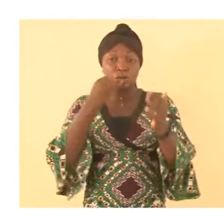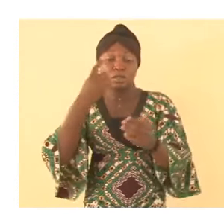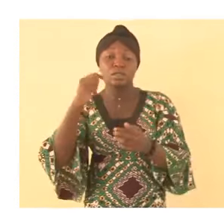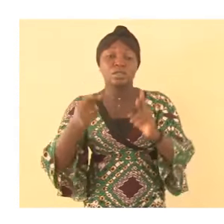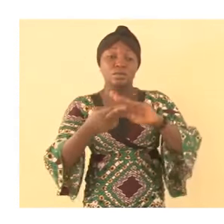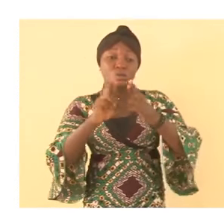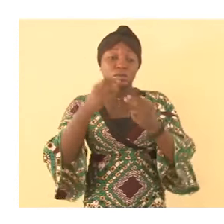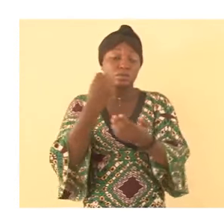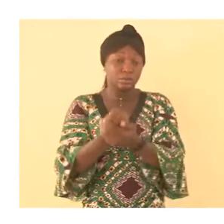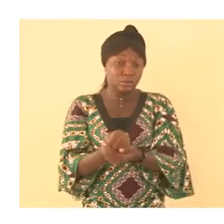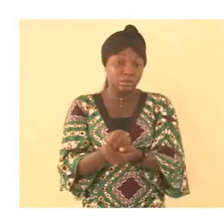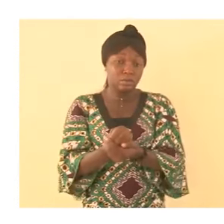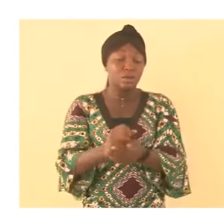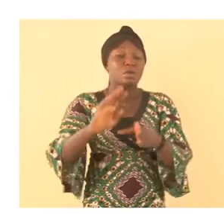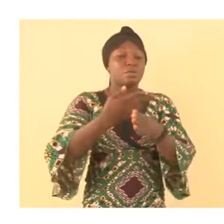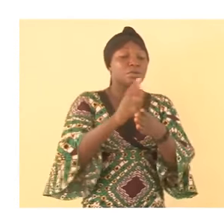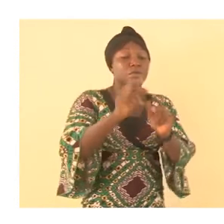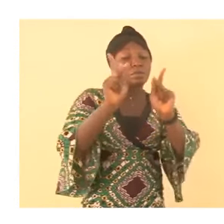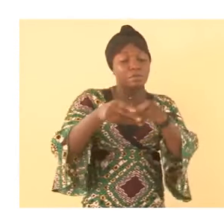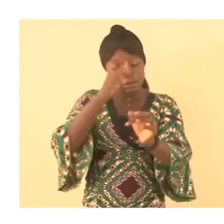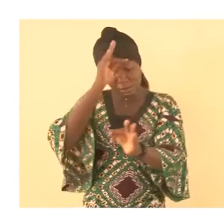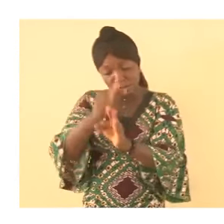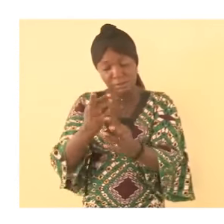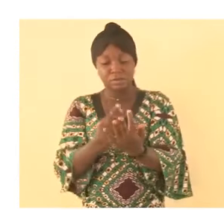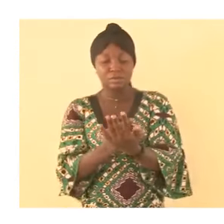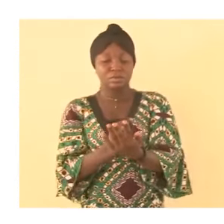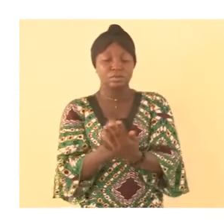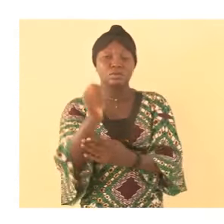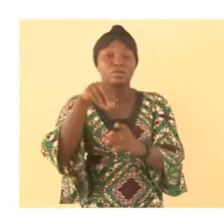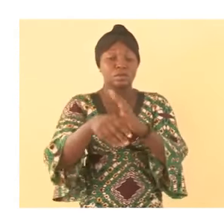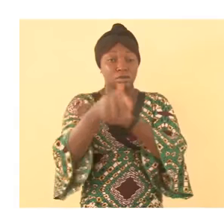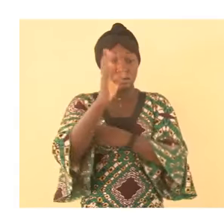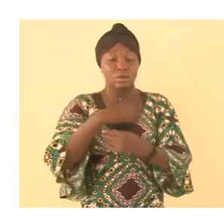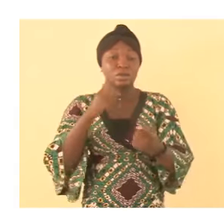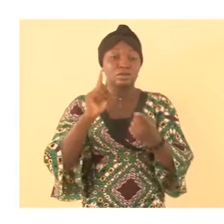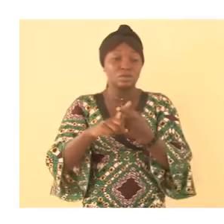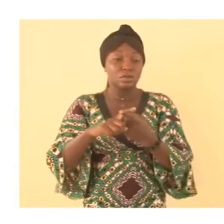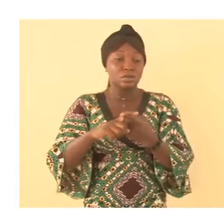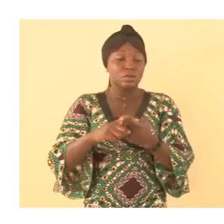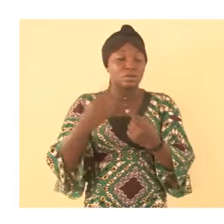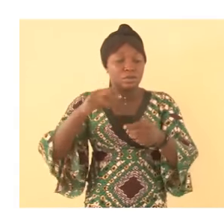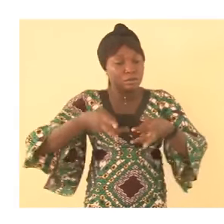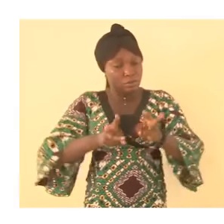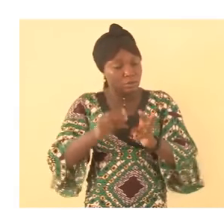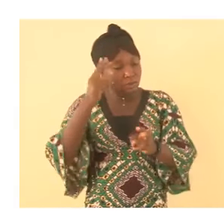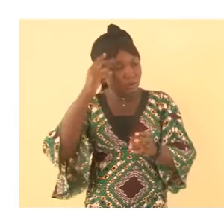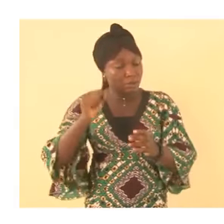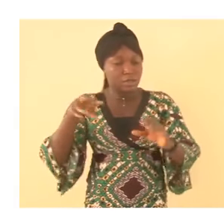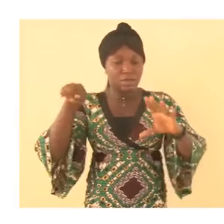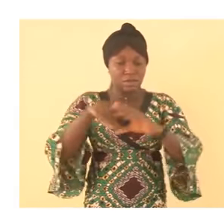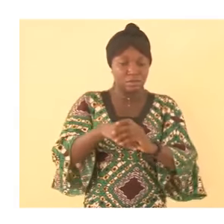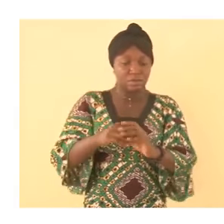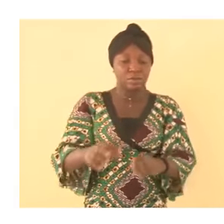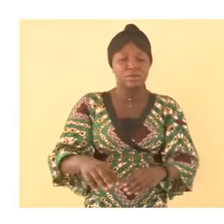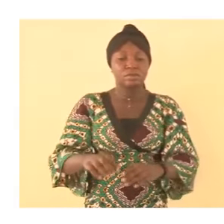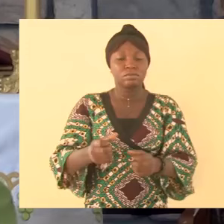What is the relationship, if there is a relationship, between a person's faith and trust in God and the extent to which the person can engage in